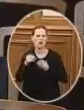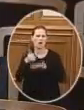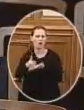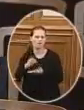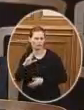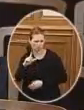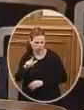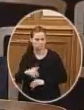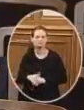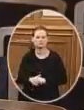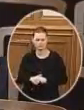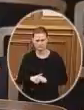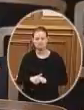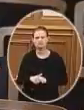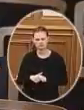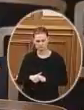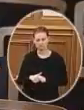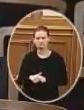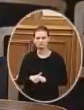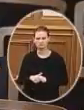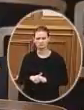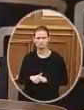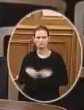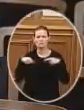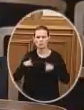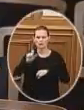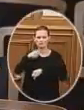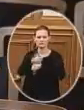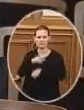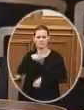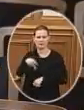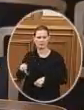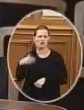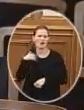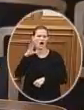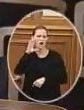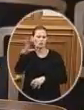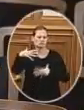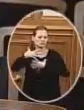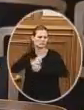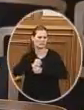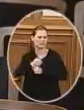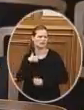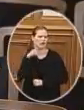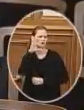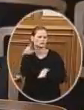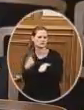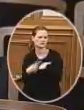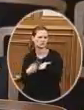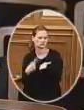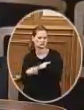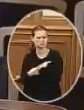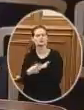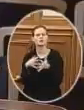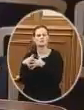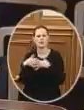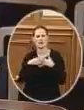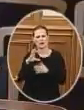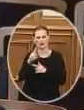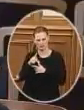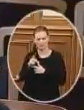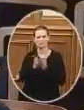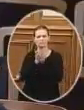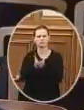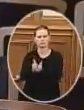While the PowerPoint presentation is being set up, I can go ahead and give an overview of really what's happening with the America's Cup and the planning that's going